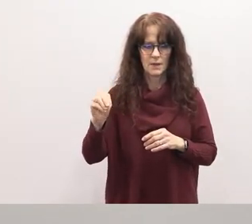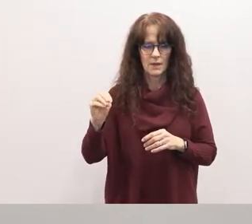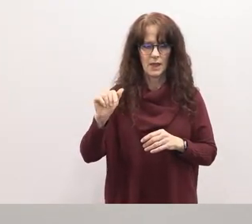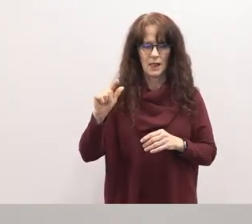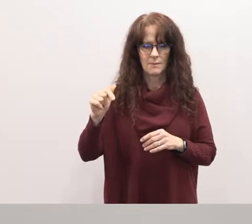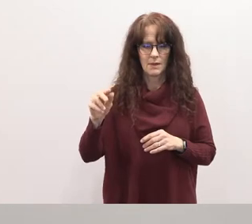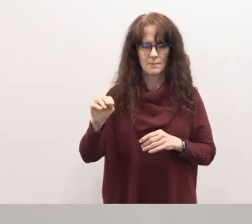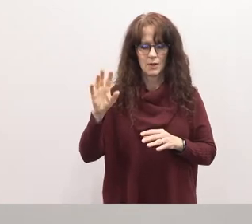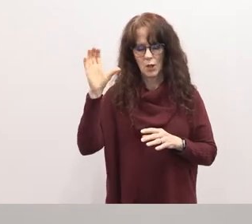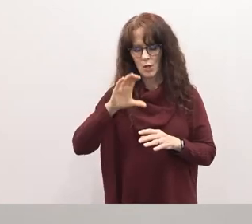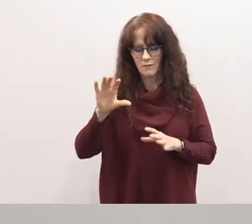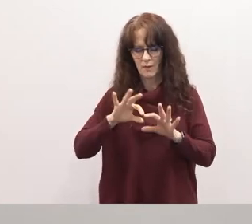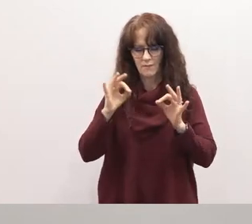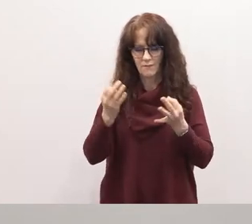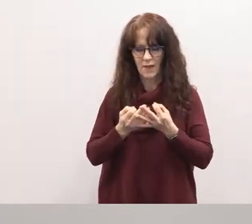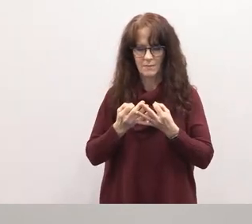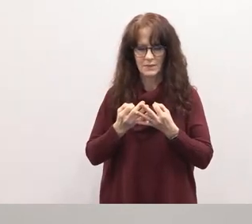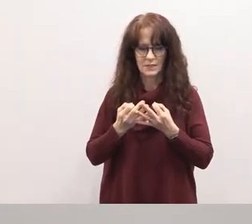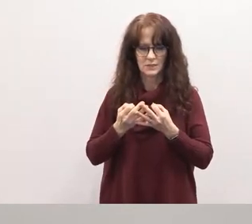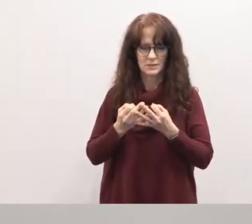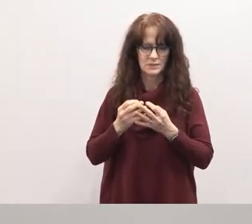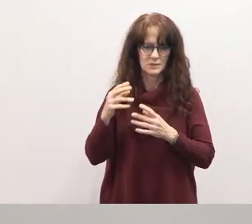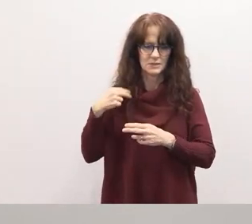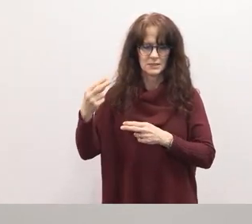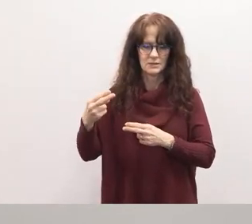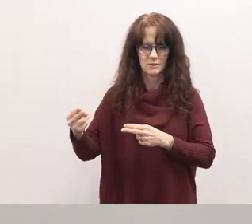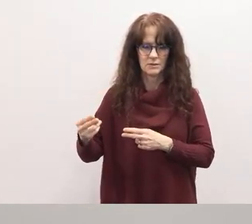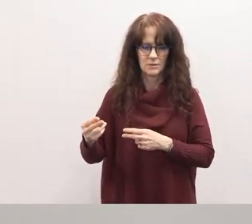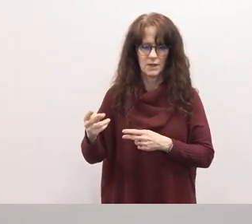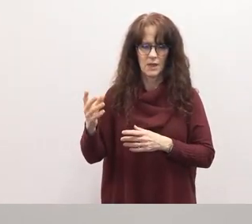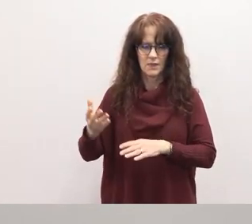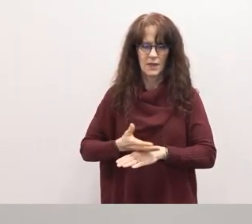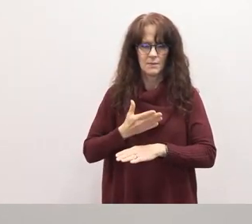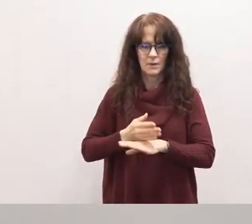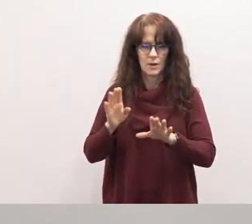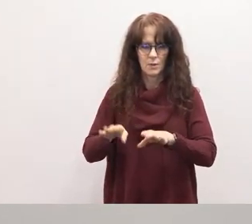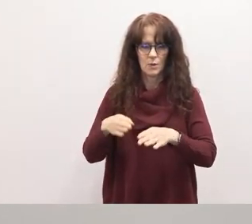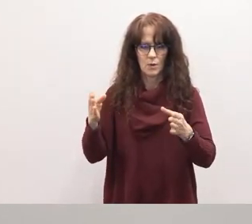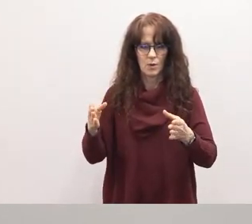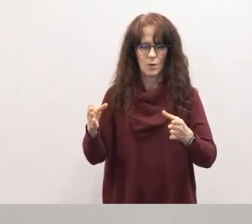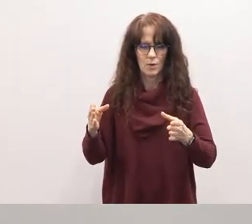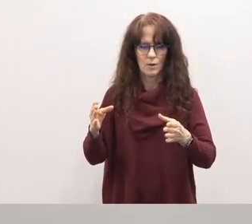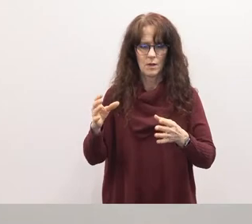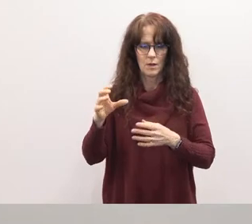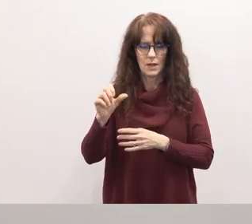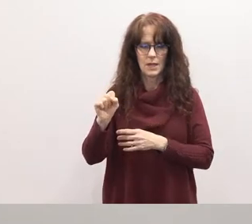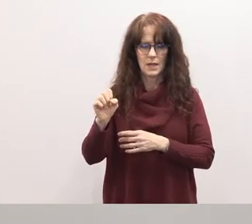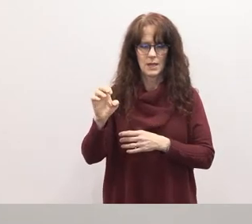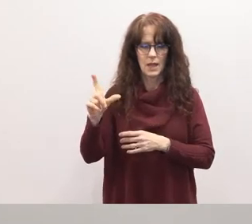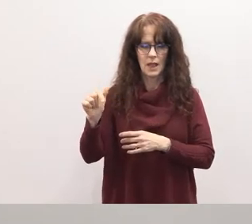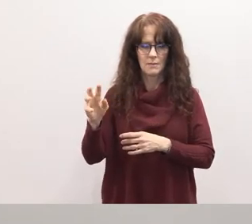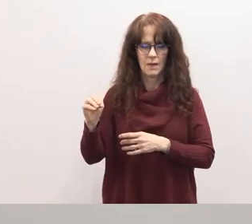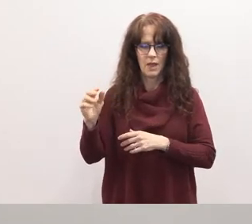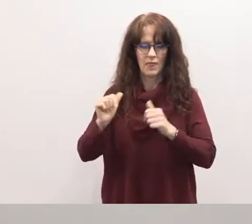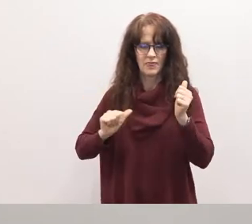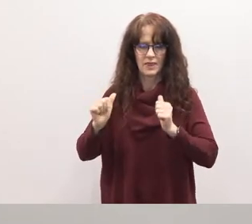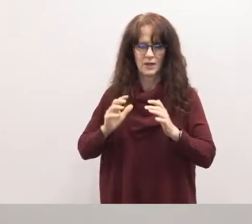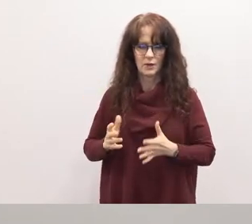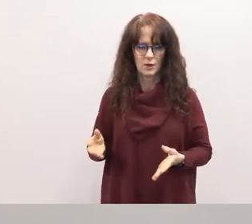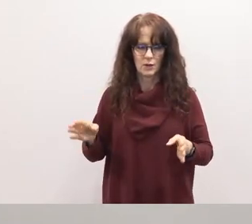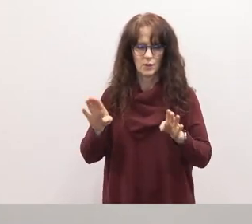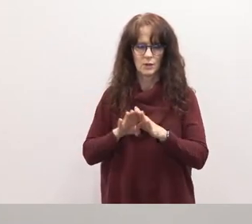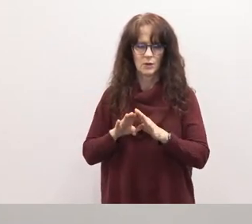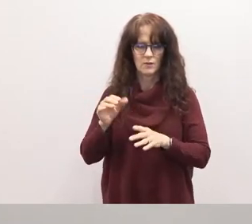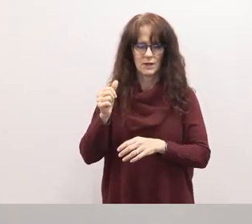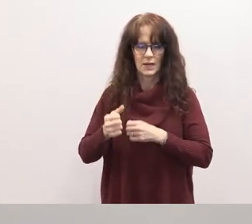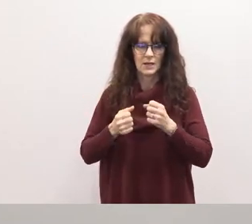of their family's roots. While there, she and her husband modernized and reopened the Selma Walton Theater, which had been closed for